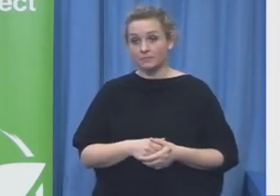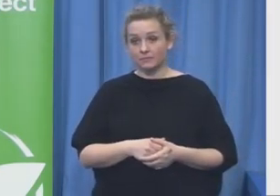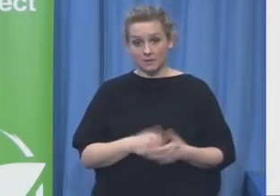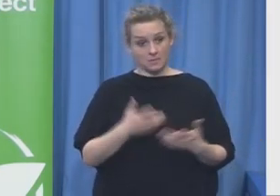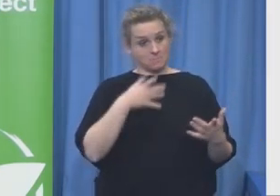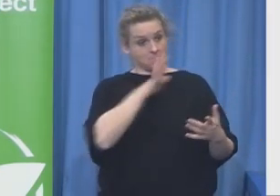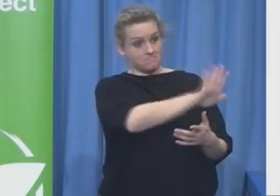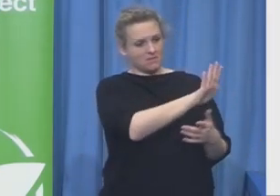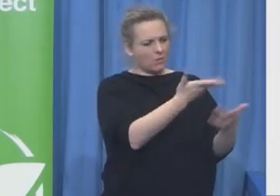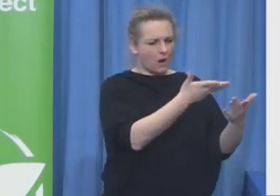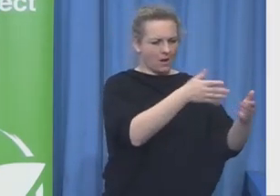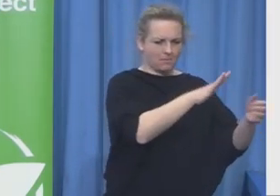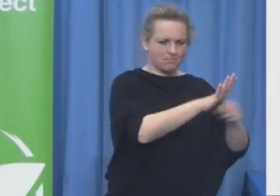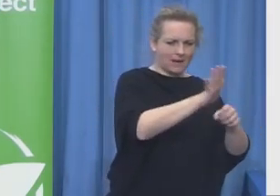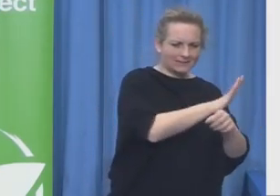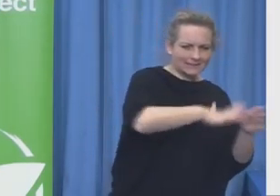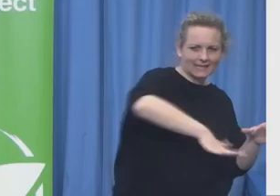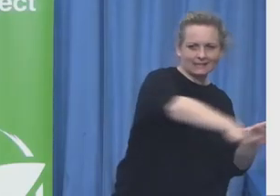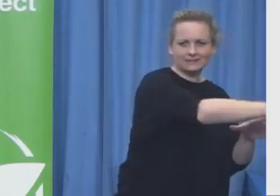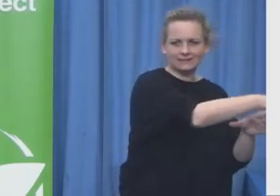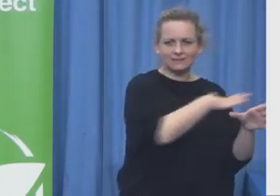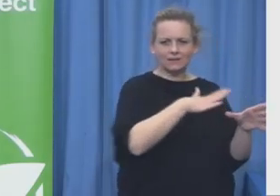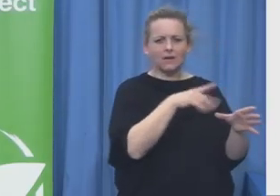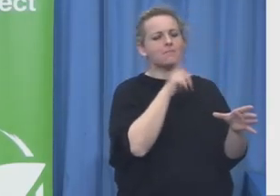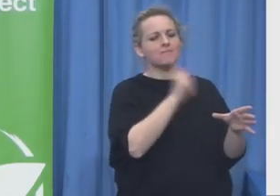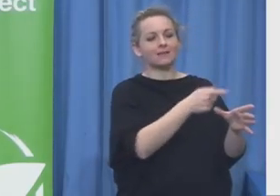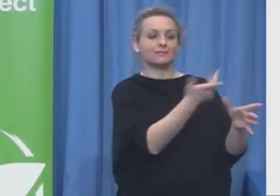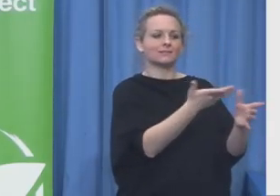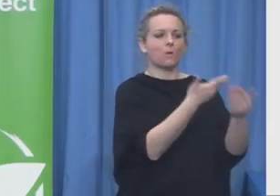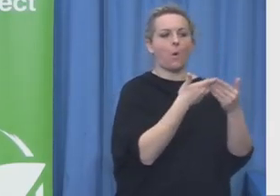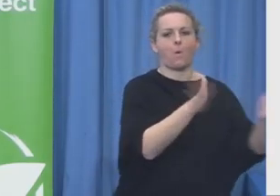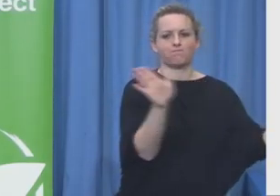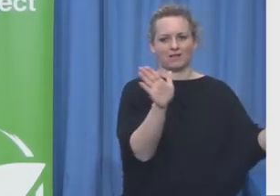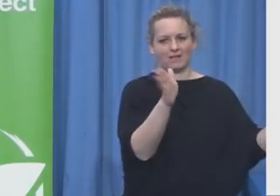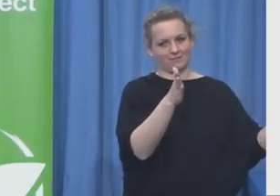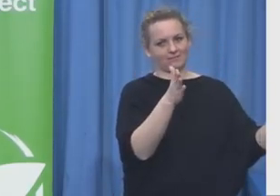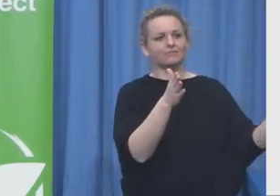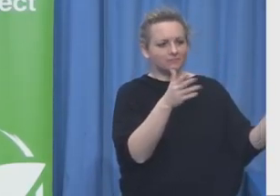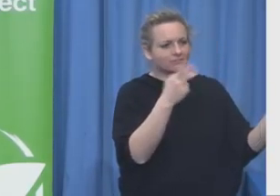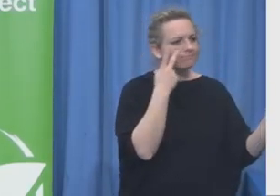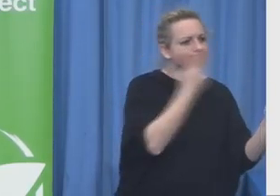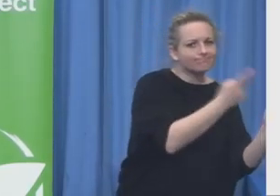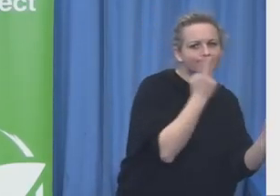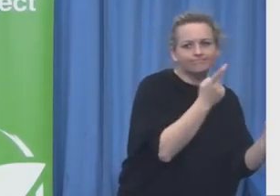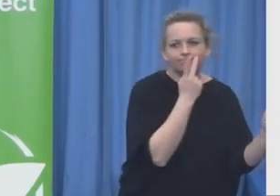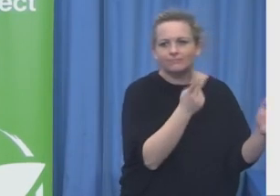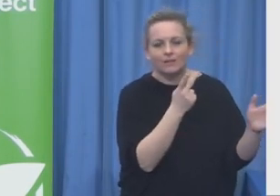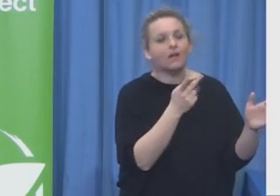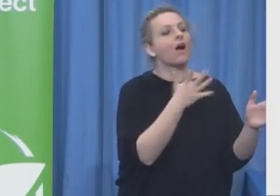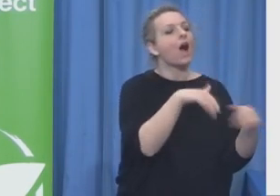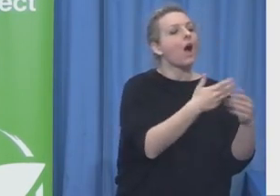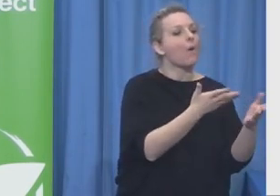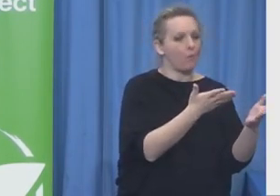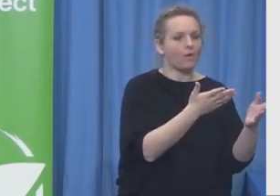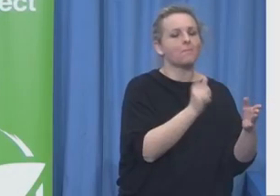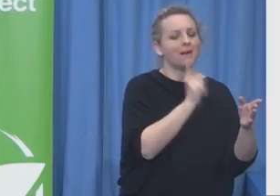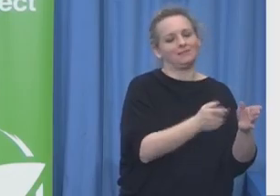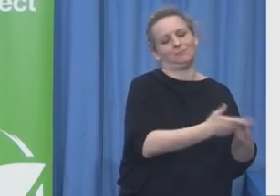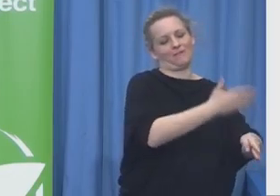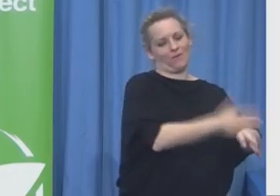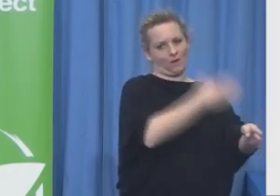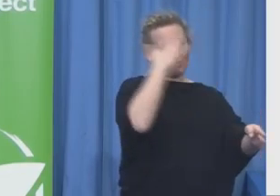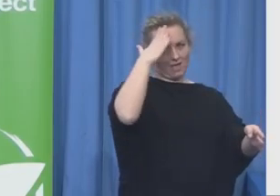employment. And so aligning program interventions with the demands of the local job market is necessary.